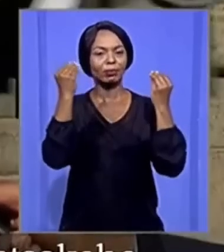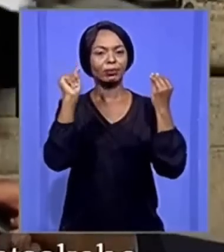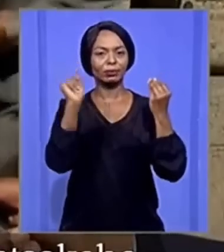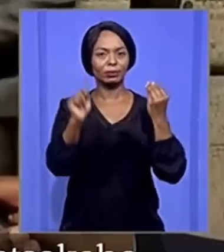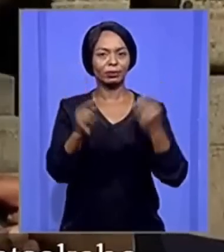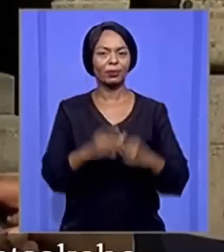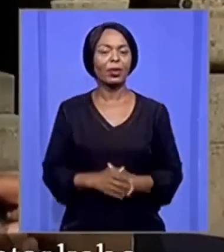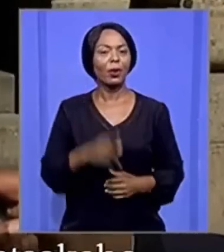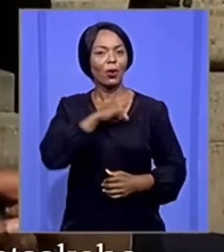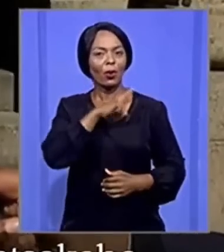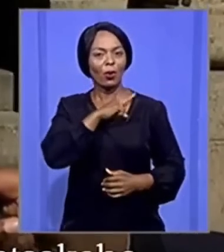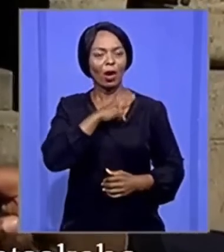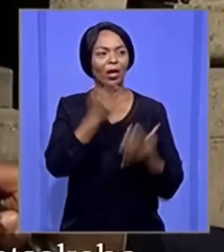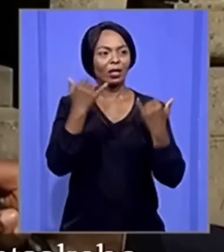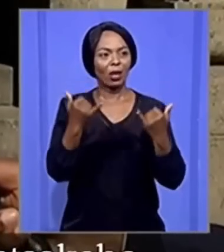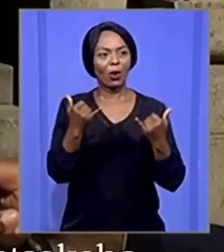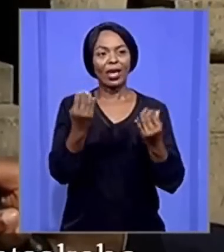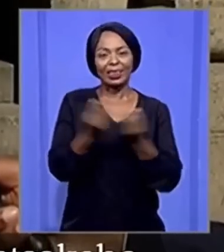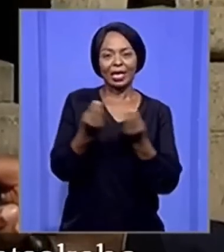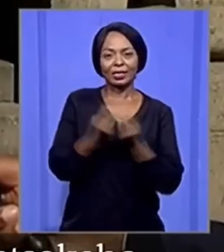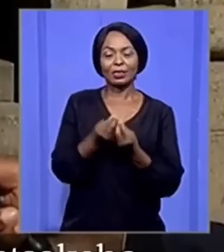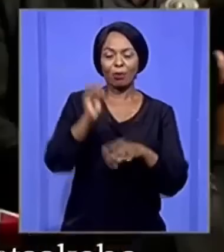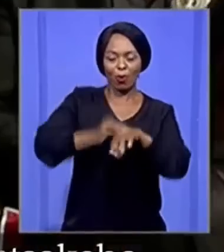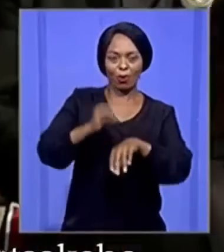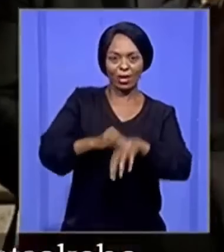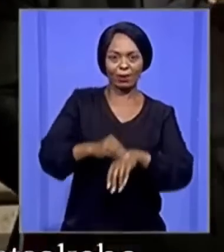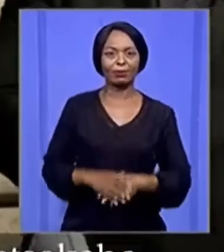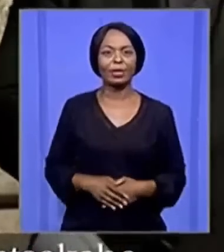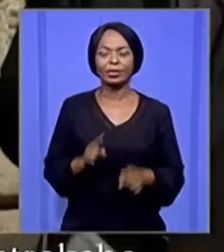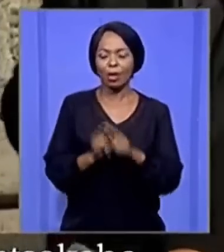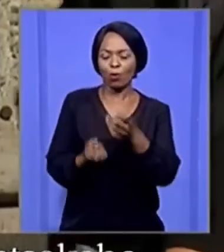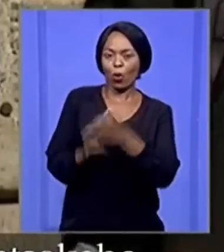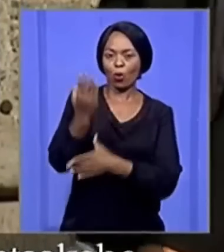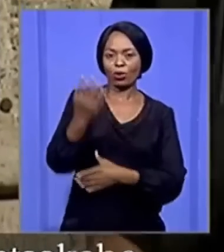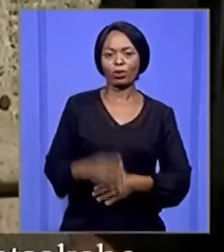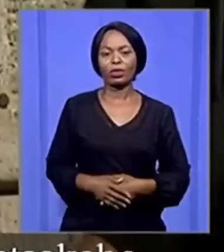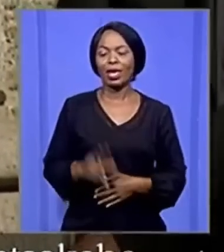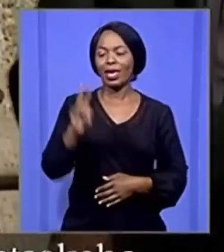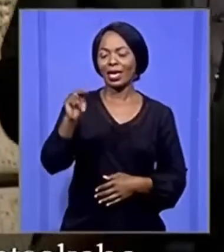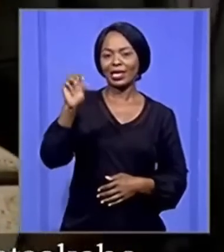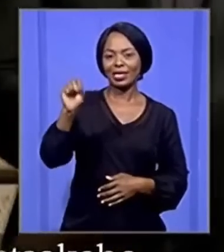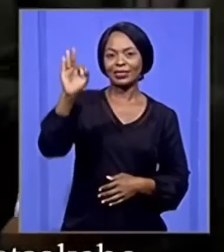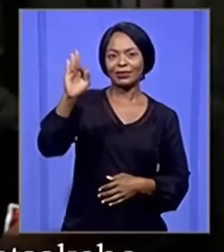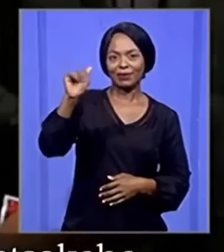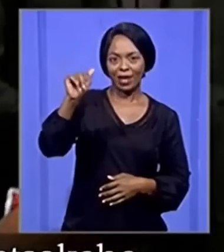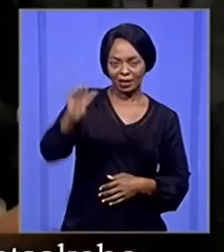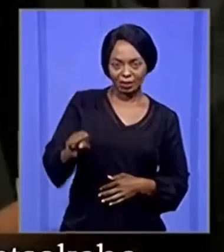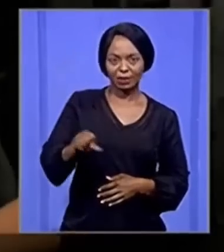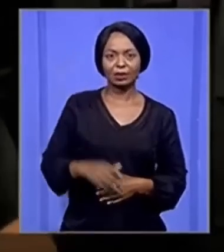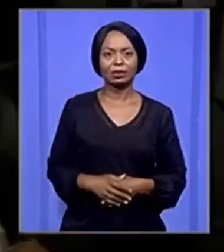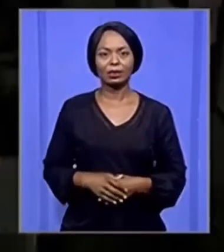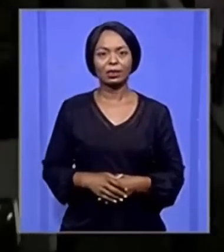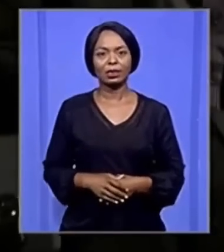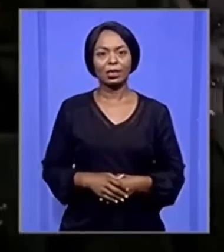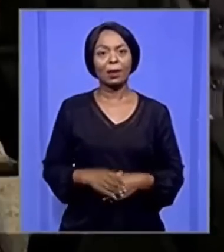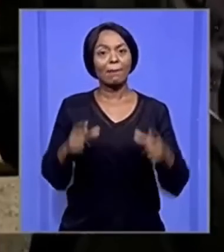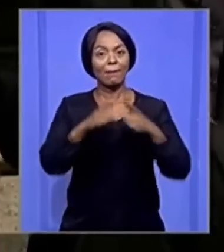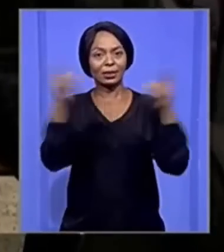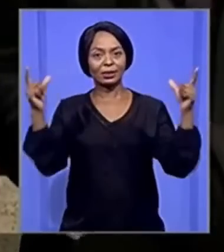thing, because the spending is the problem. And of course, growth. To cut on NSFAS massively like that is